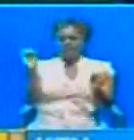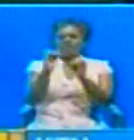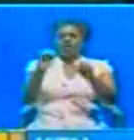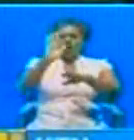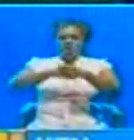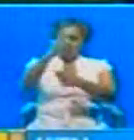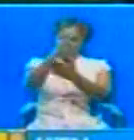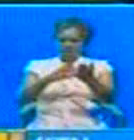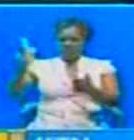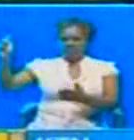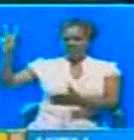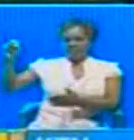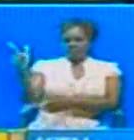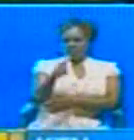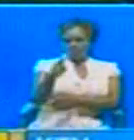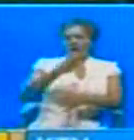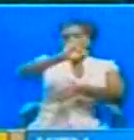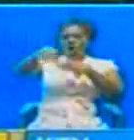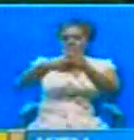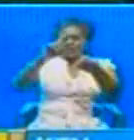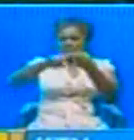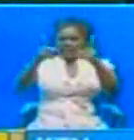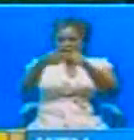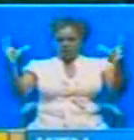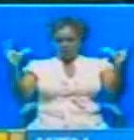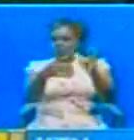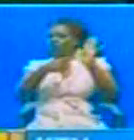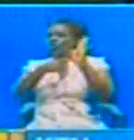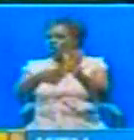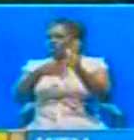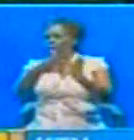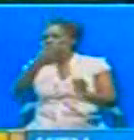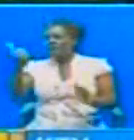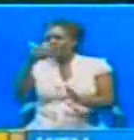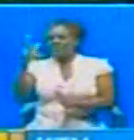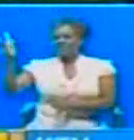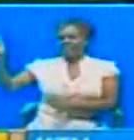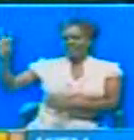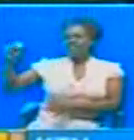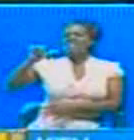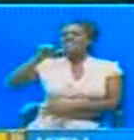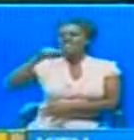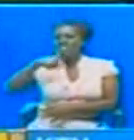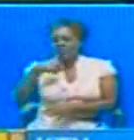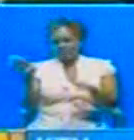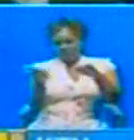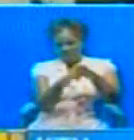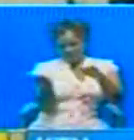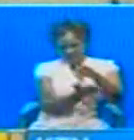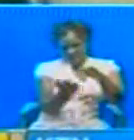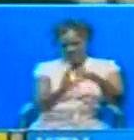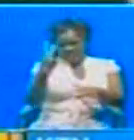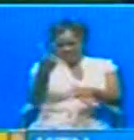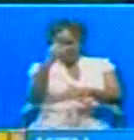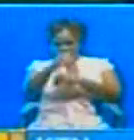of the whole KTN camera crew and the whole Standard Group family, we are going to bring you the best of KTN news files. And once again, for the second